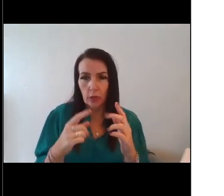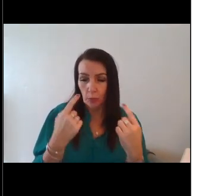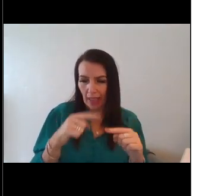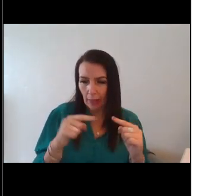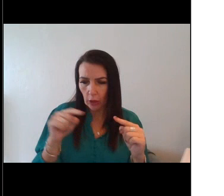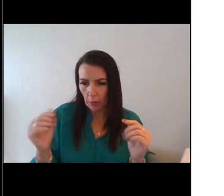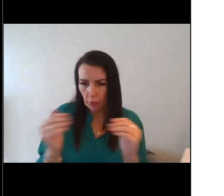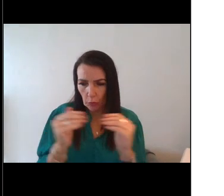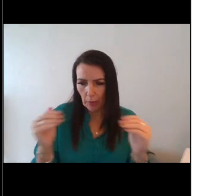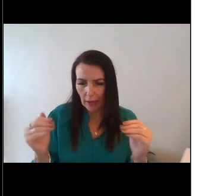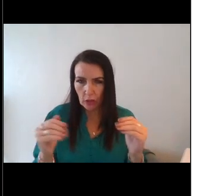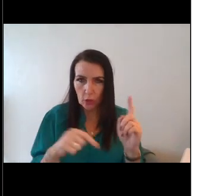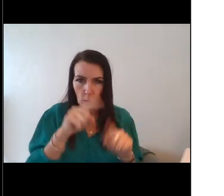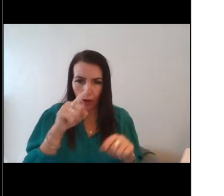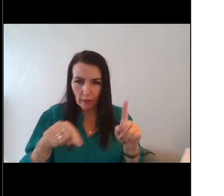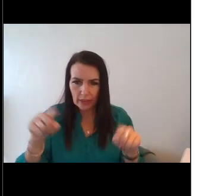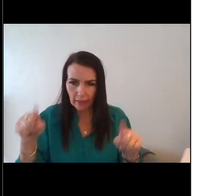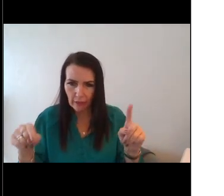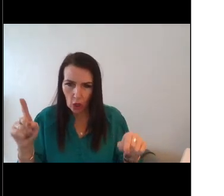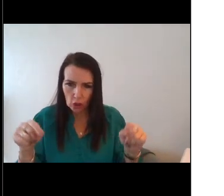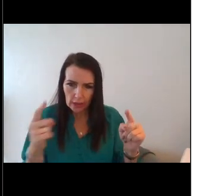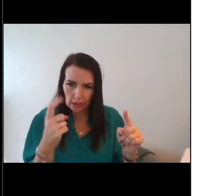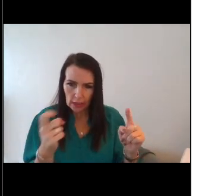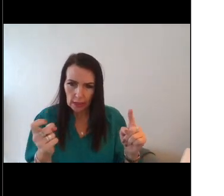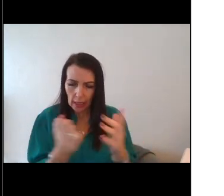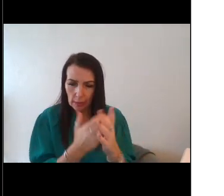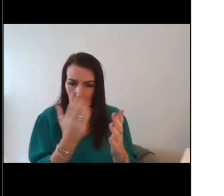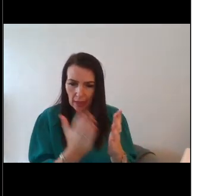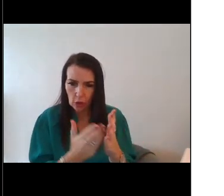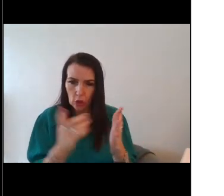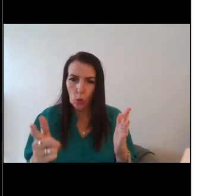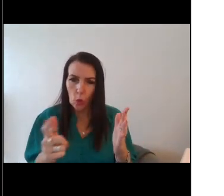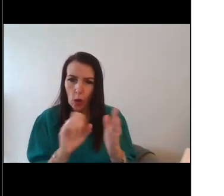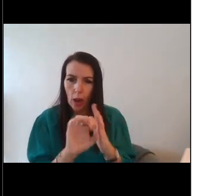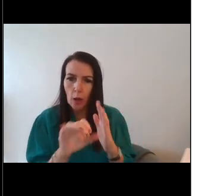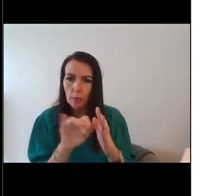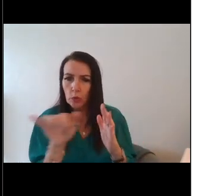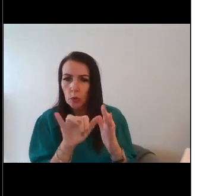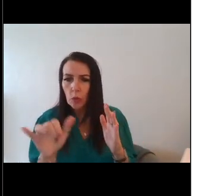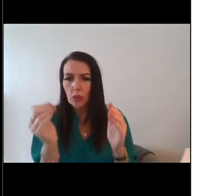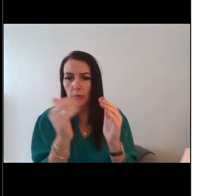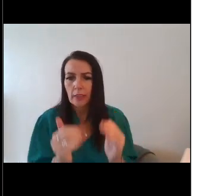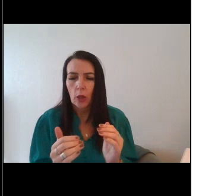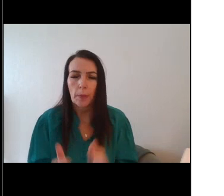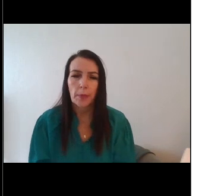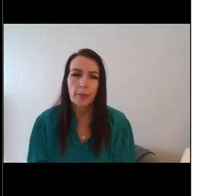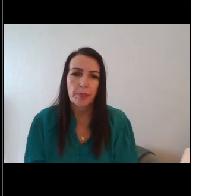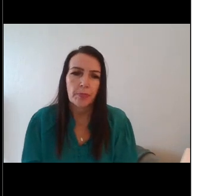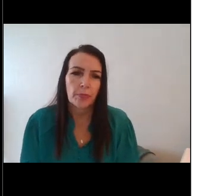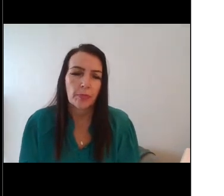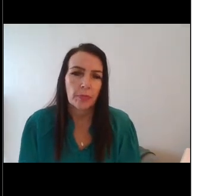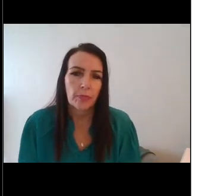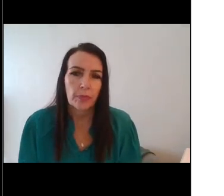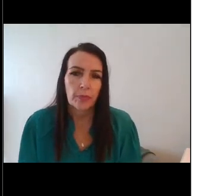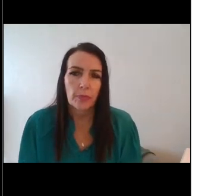this, again, diverse pipeline helps to ensure the usefulness of the outputs over time. Next slide,